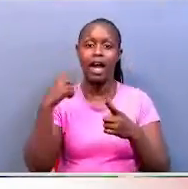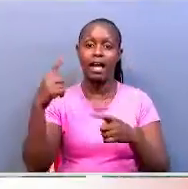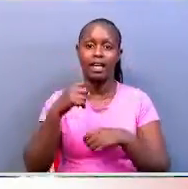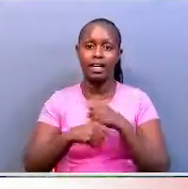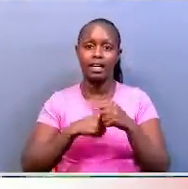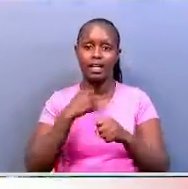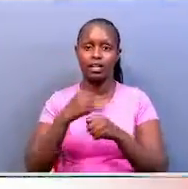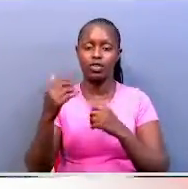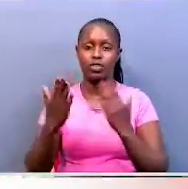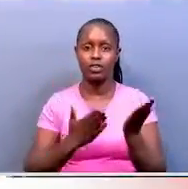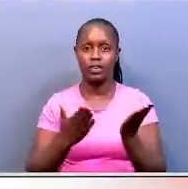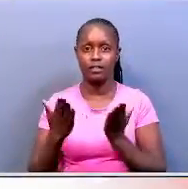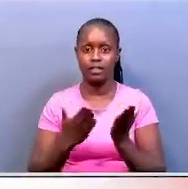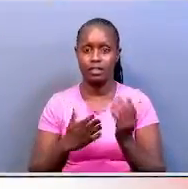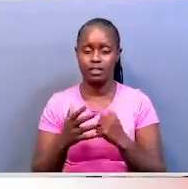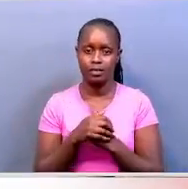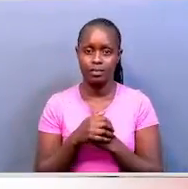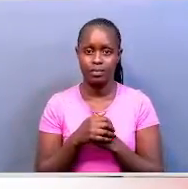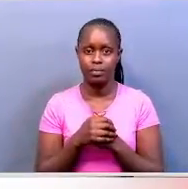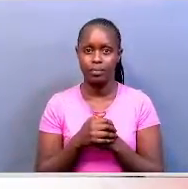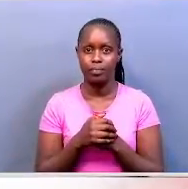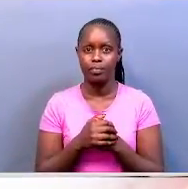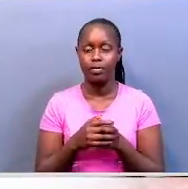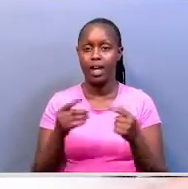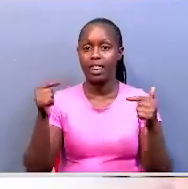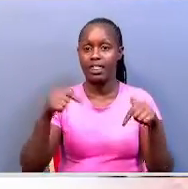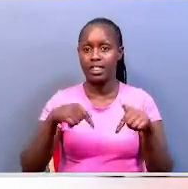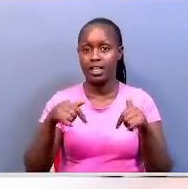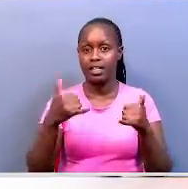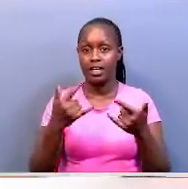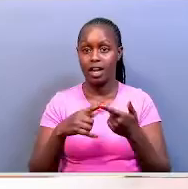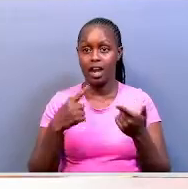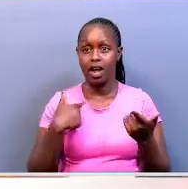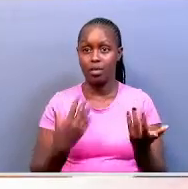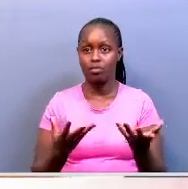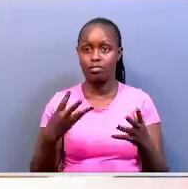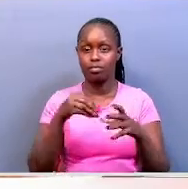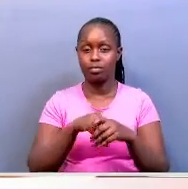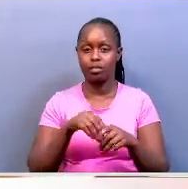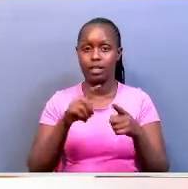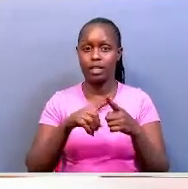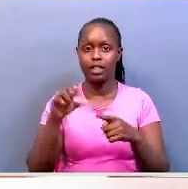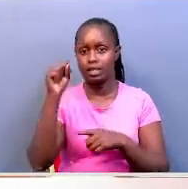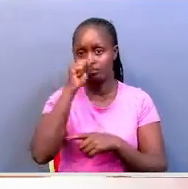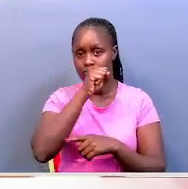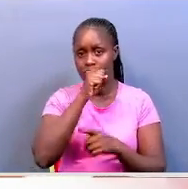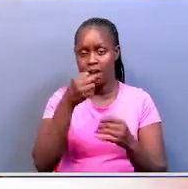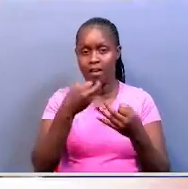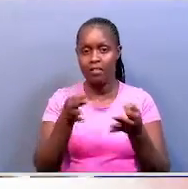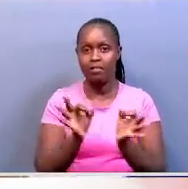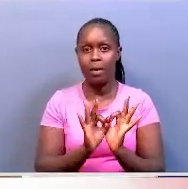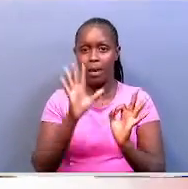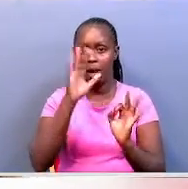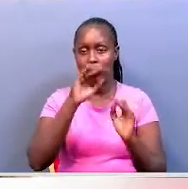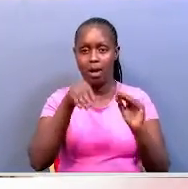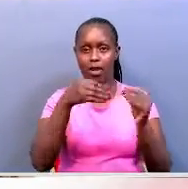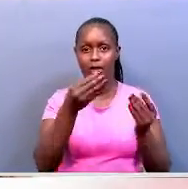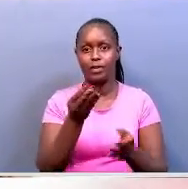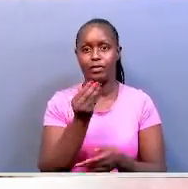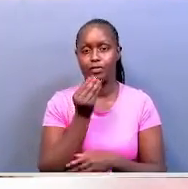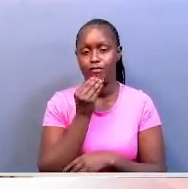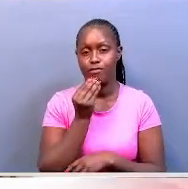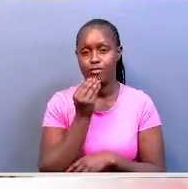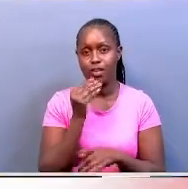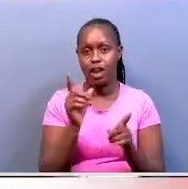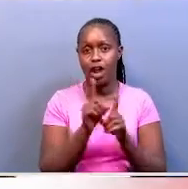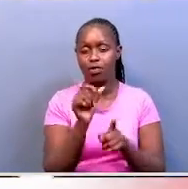of service. This as they incorporated the street families by gifting them with food and